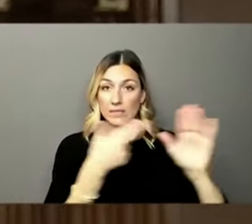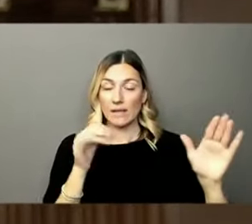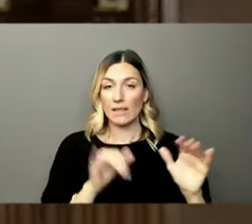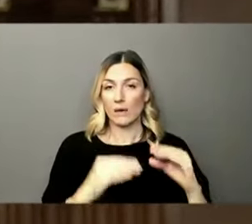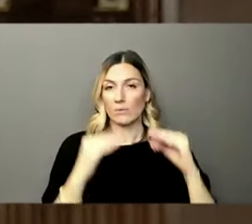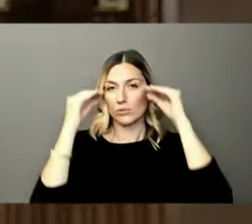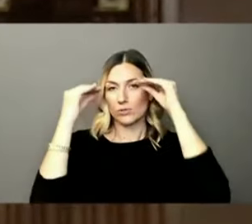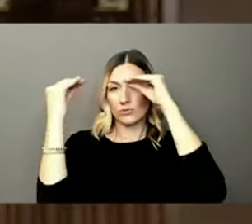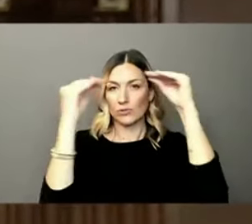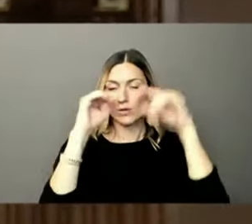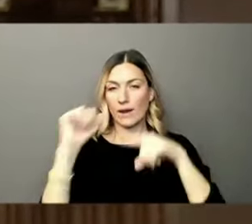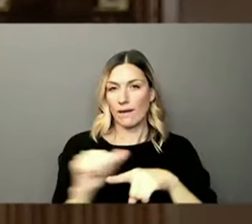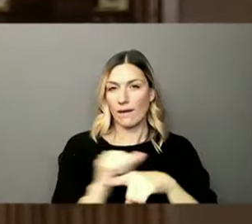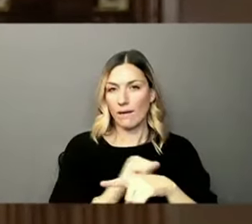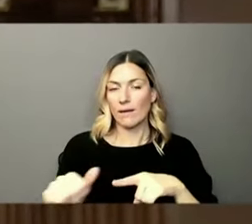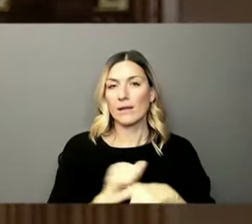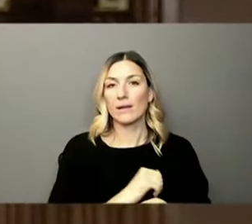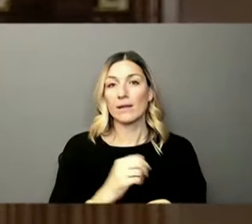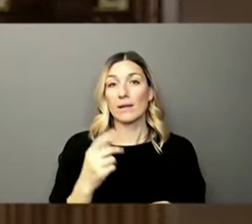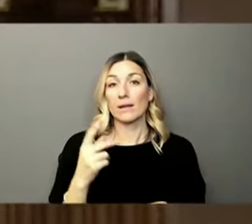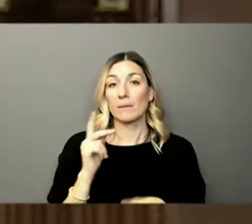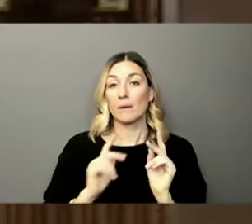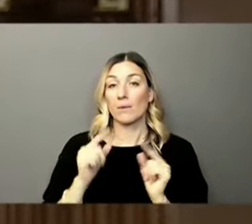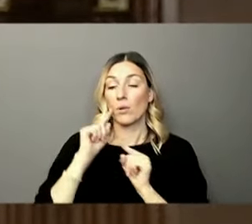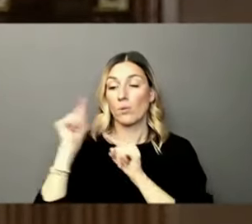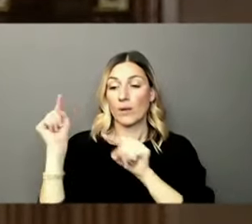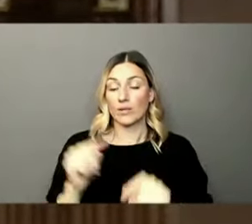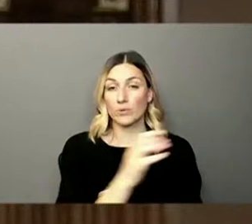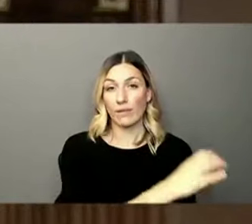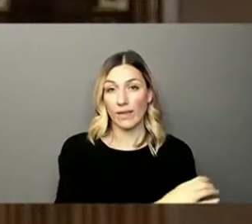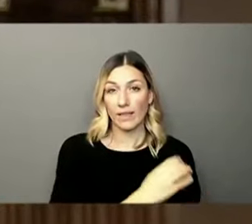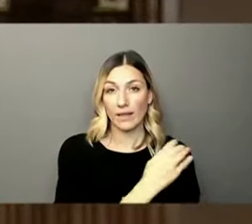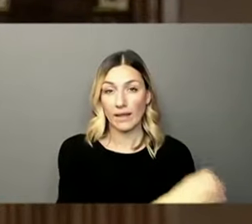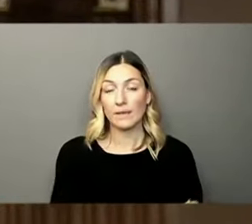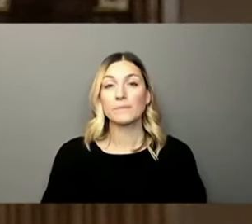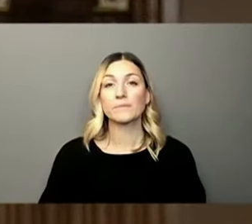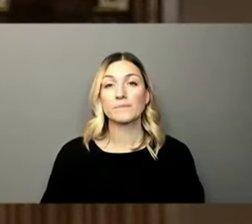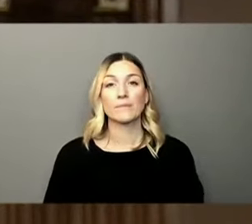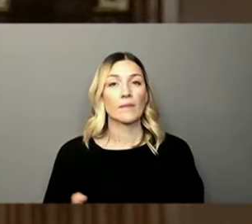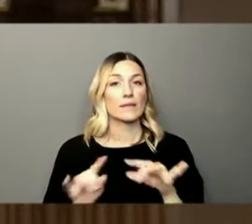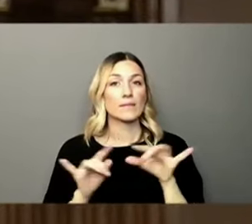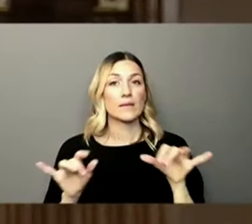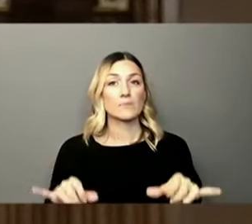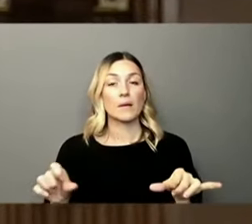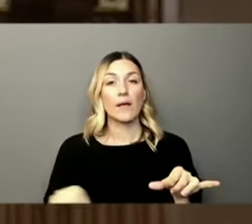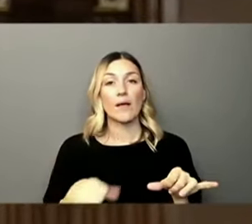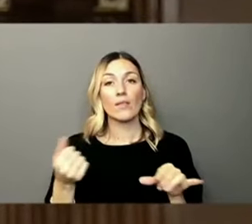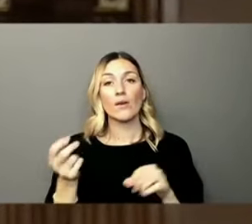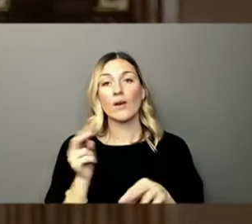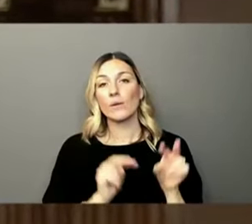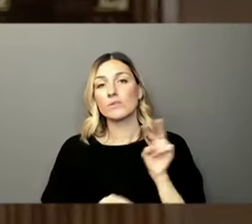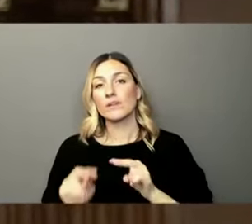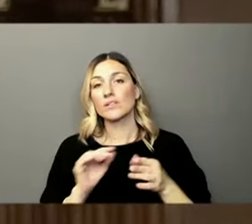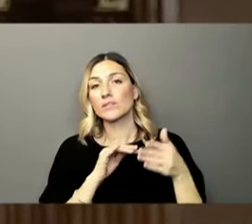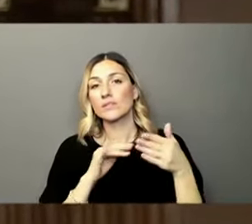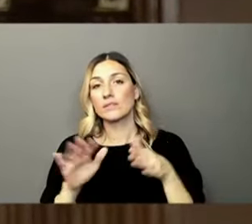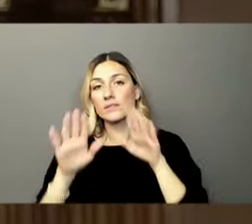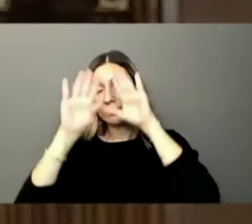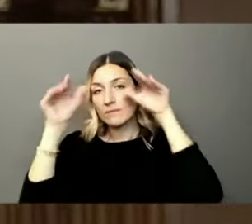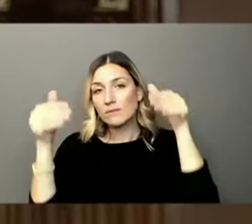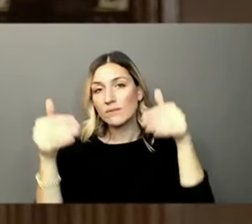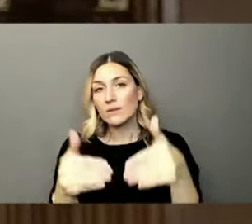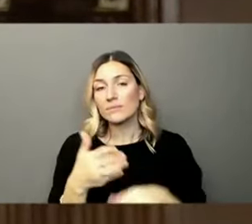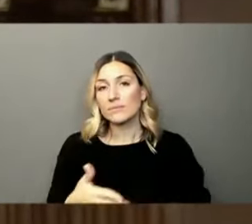data from patients who'd visit a long COVID clinic. At the same time, other observational studies focus on